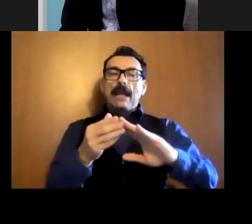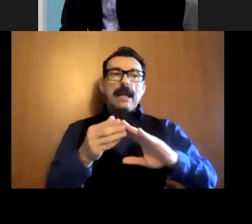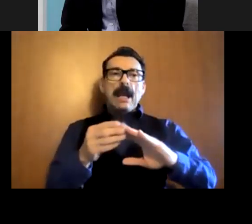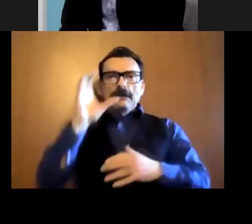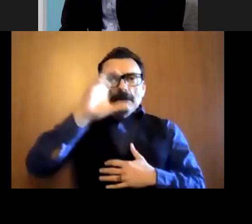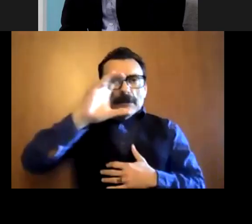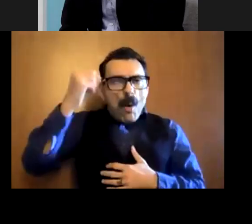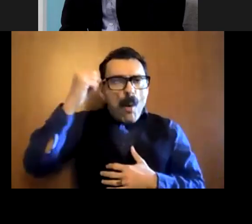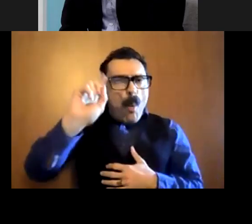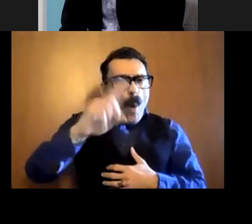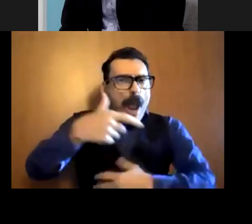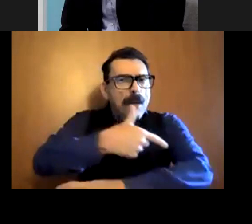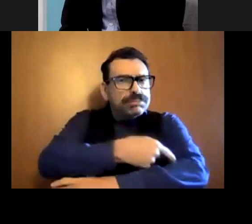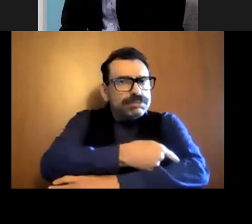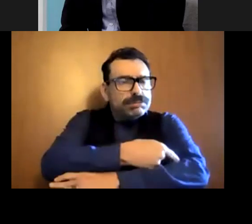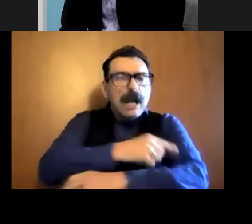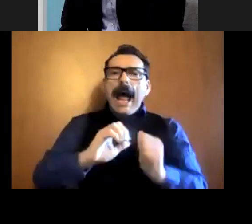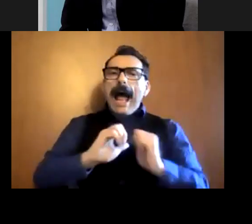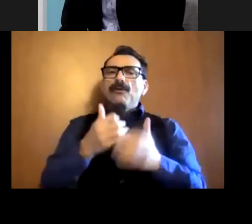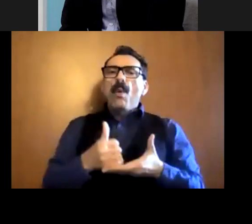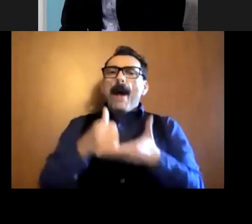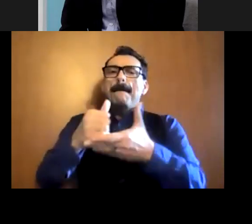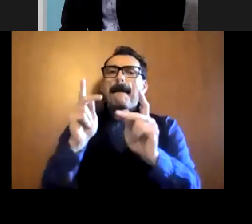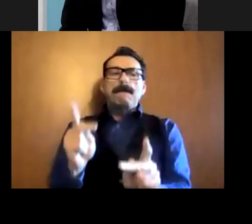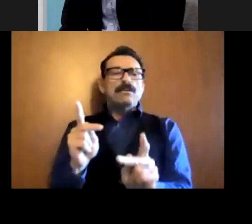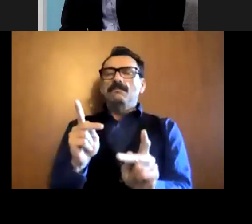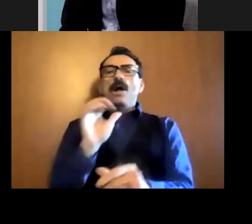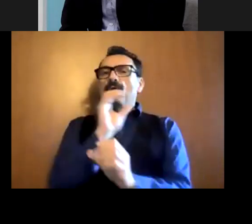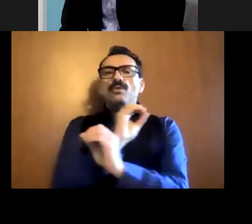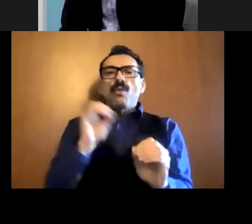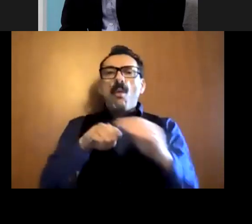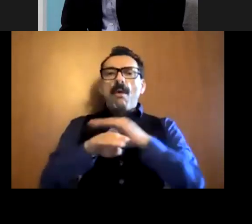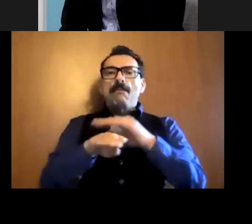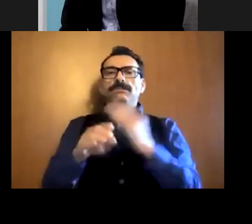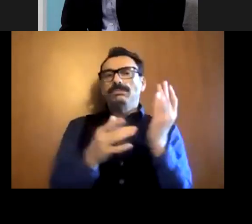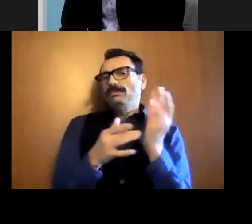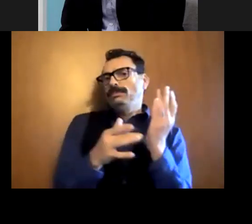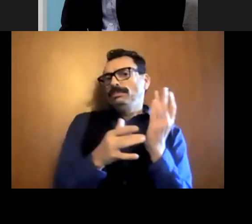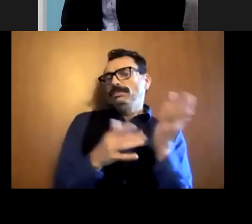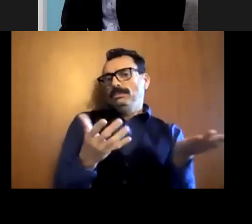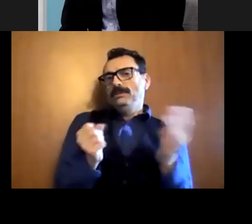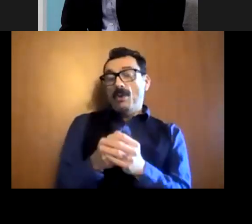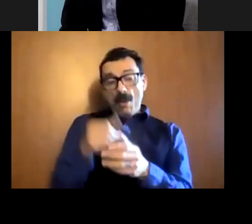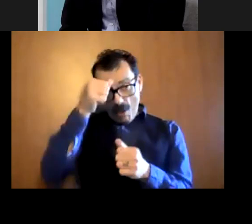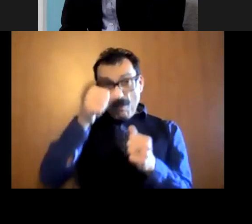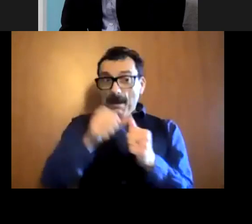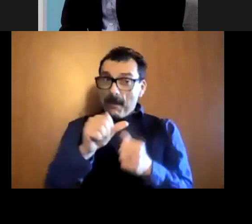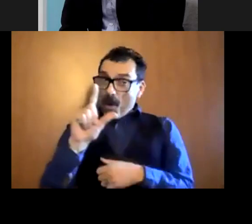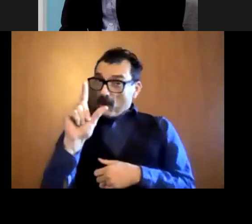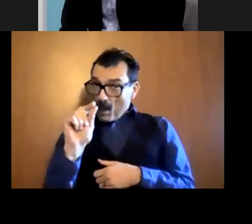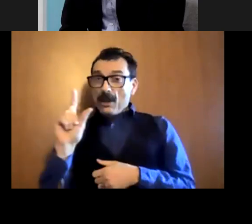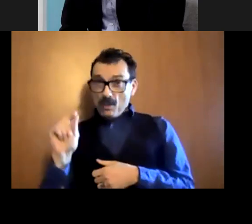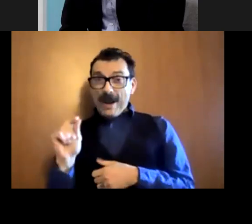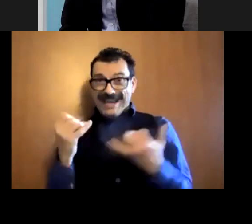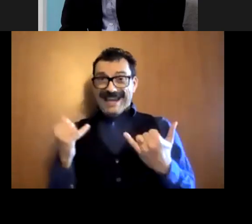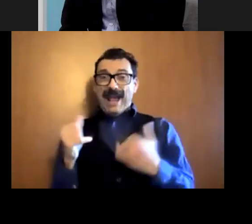someone who doesn't have access to technology is important. And remember that, in 2020, your story matters, your voice can be